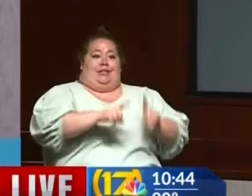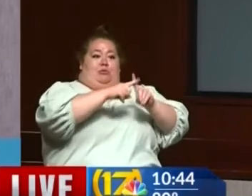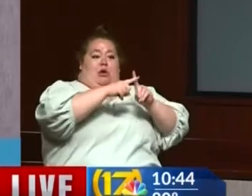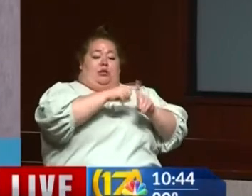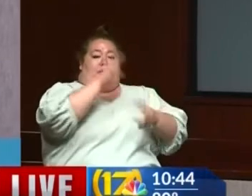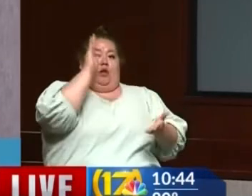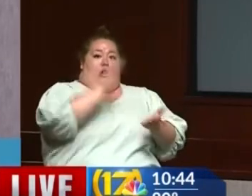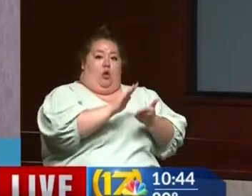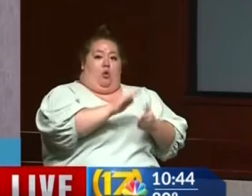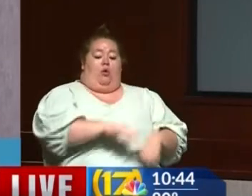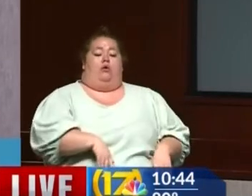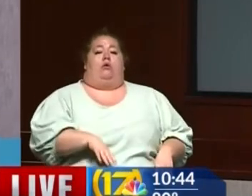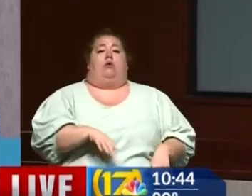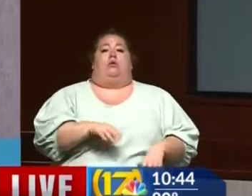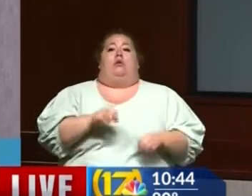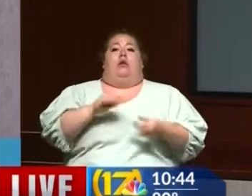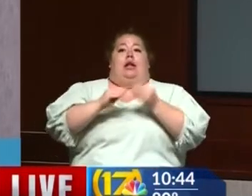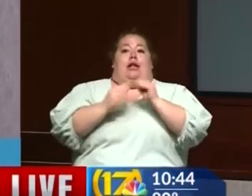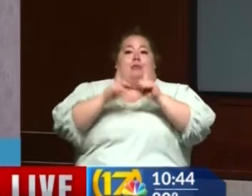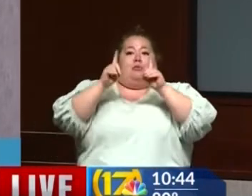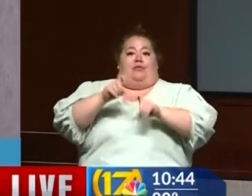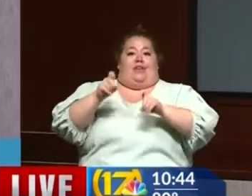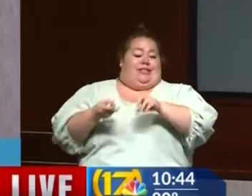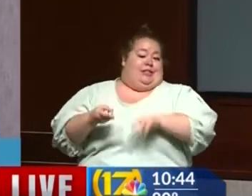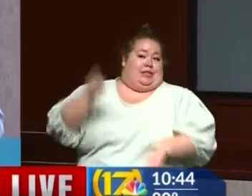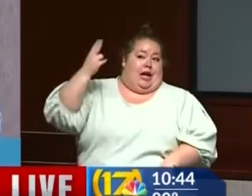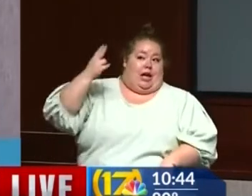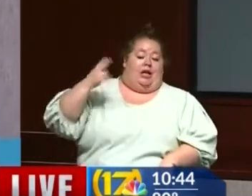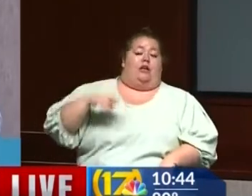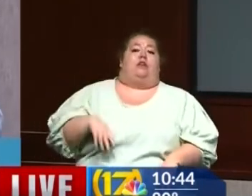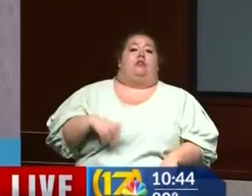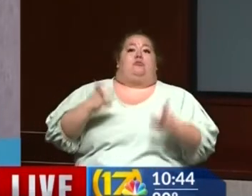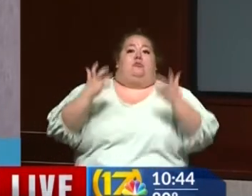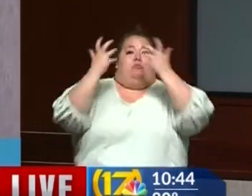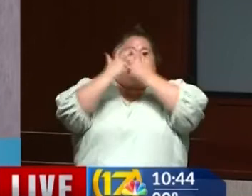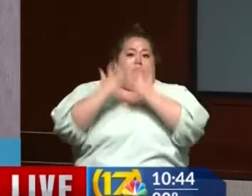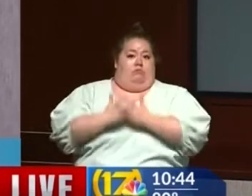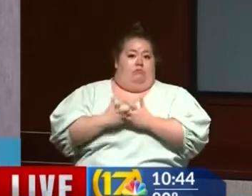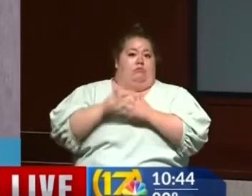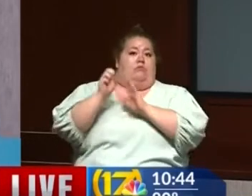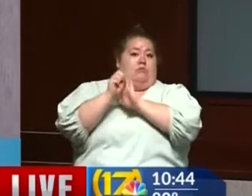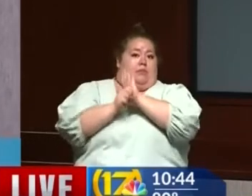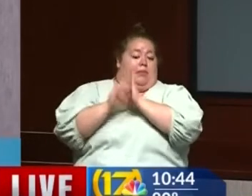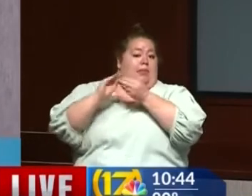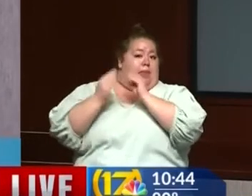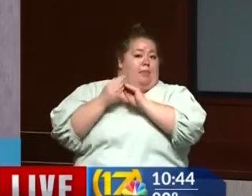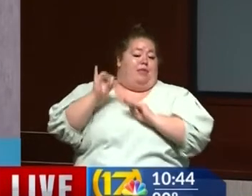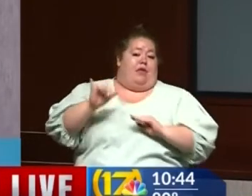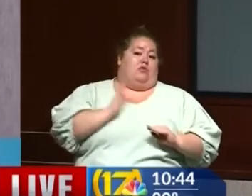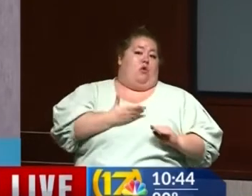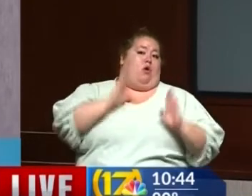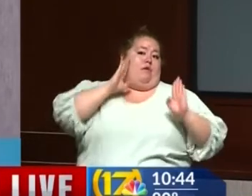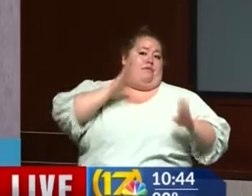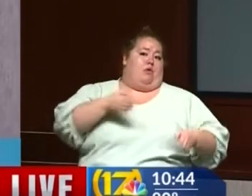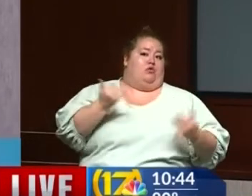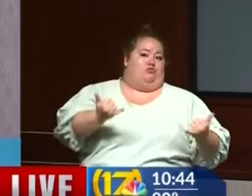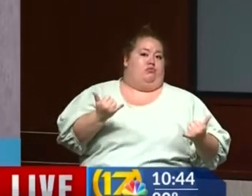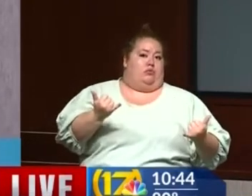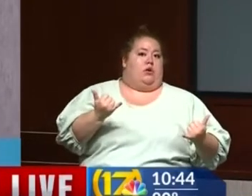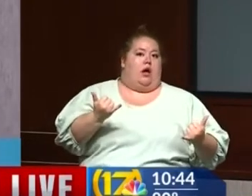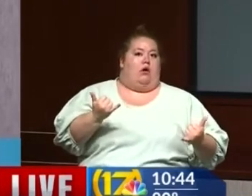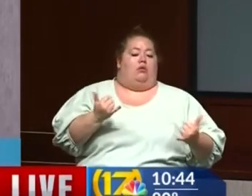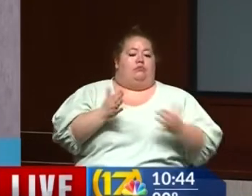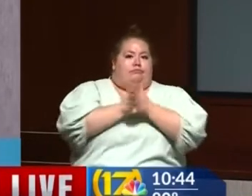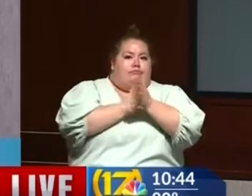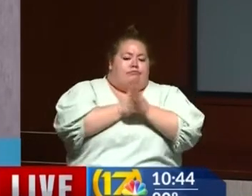down, getting our number of tests up, and getting the number of the case rates down. So that's really what's driving all of our efforts